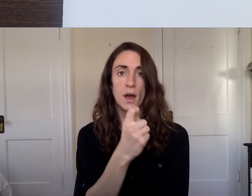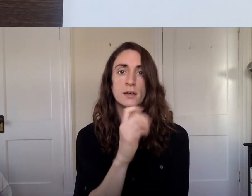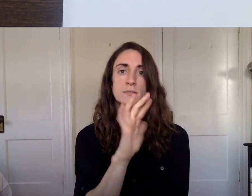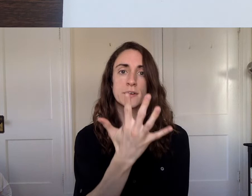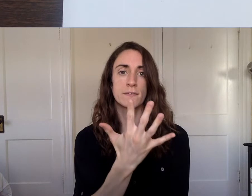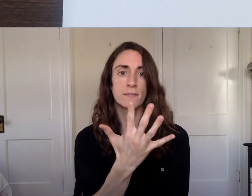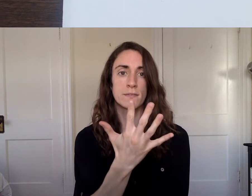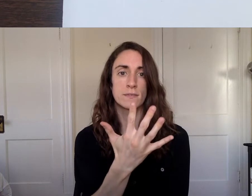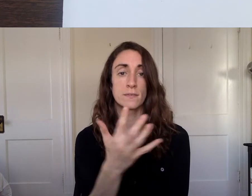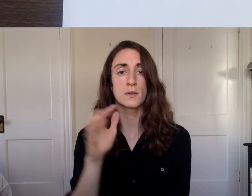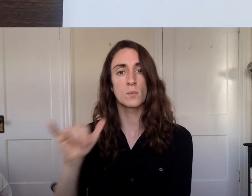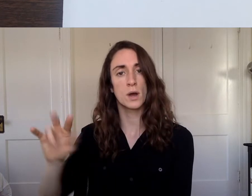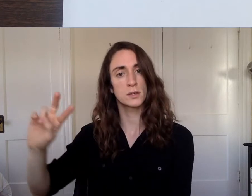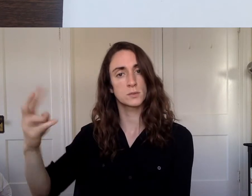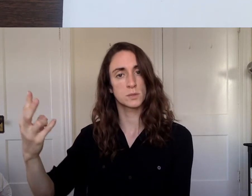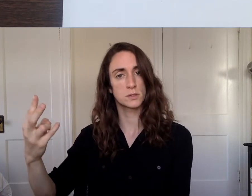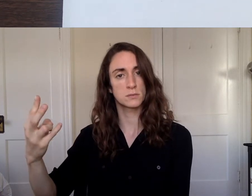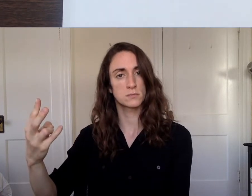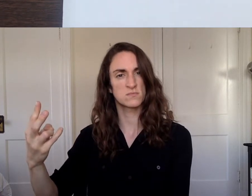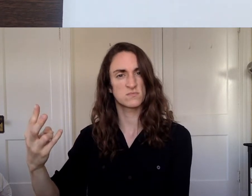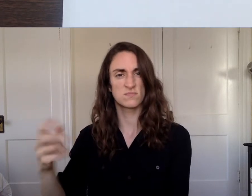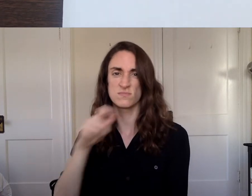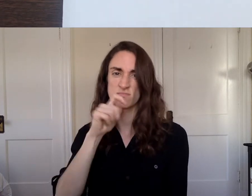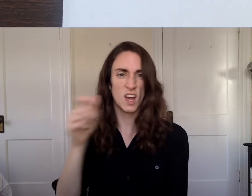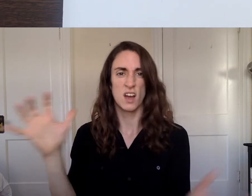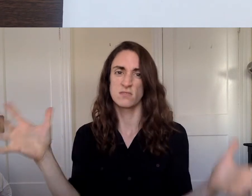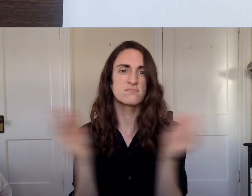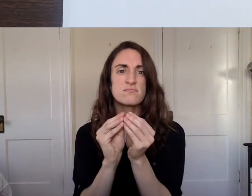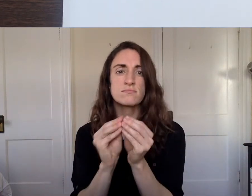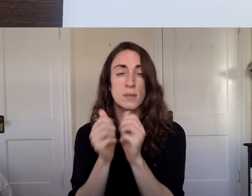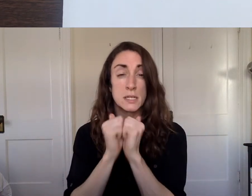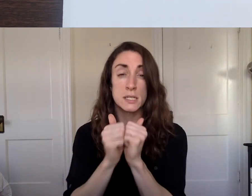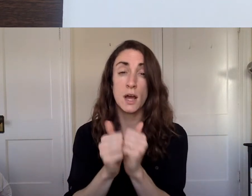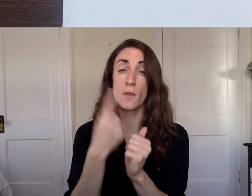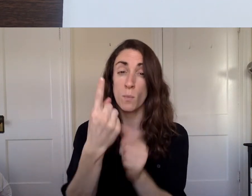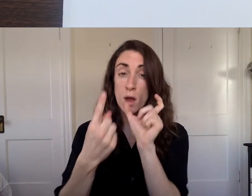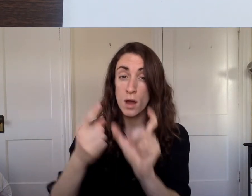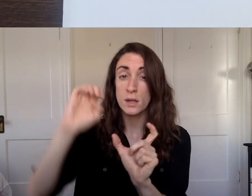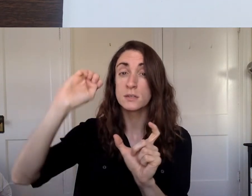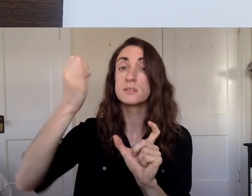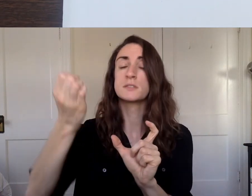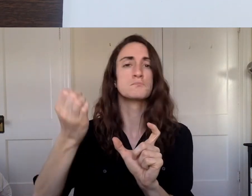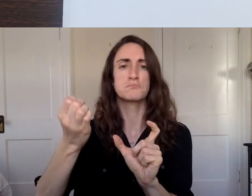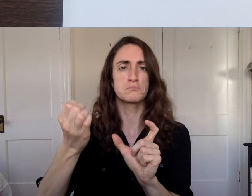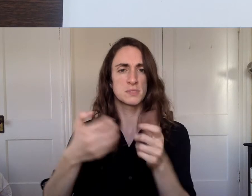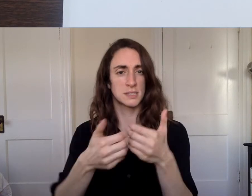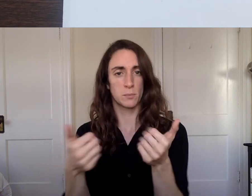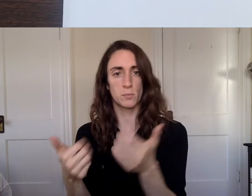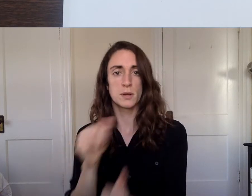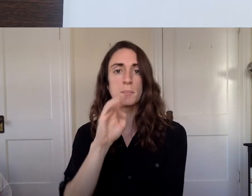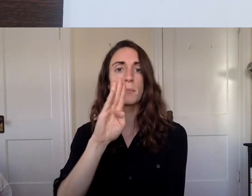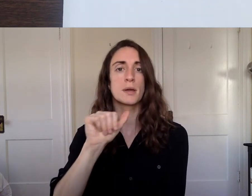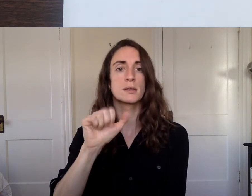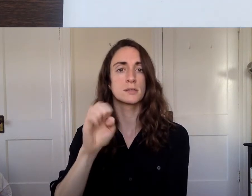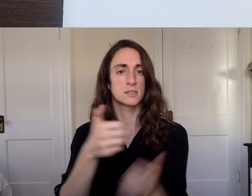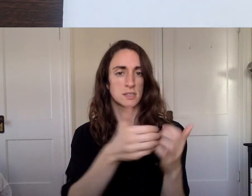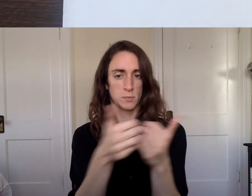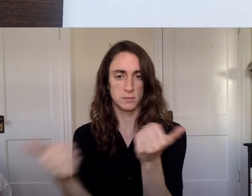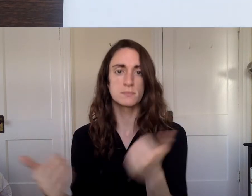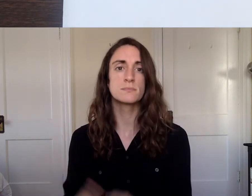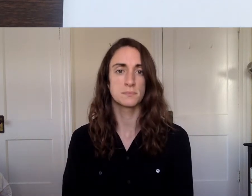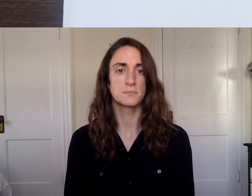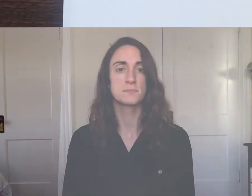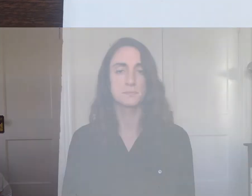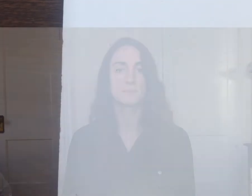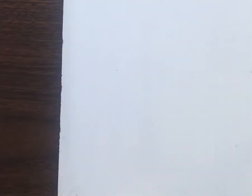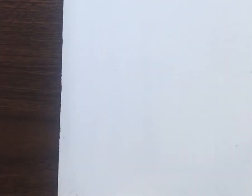see that x is being multiplied by itself 5 times, which is x to the 5th, and y is still being squared. The takeaway here is that